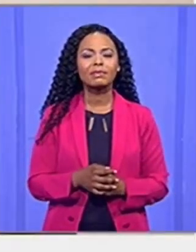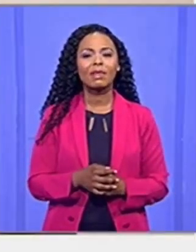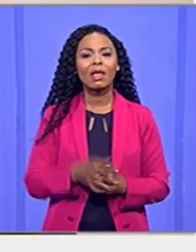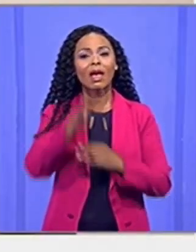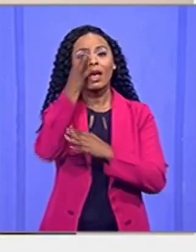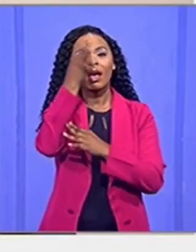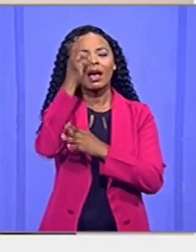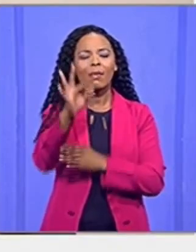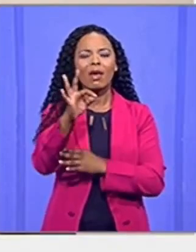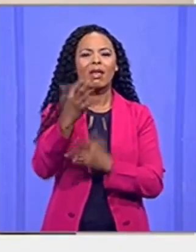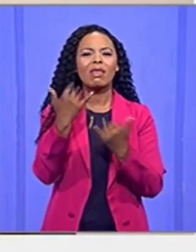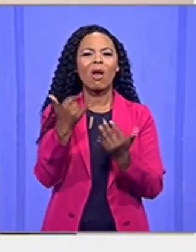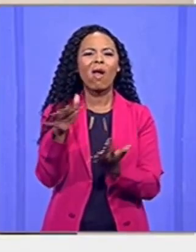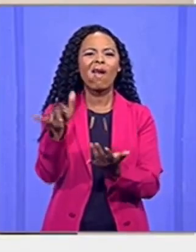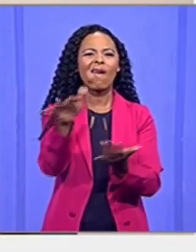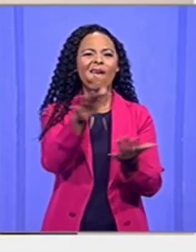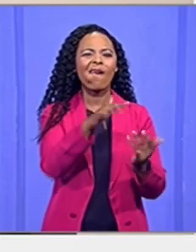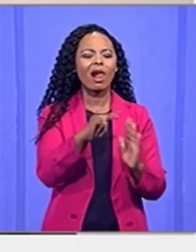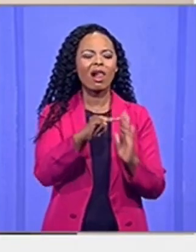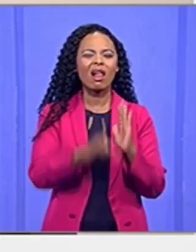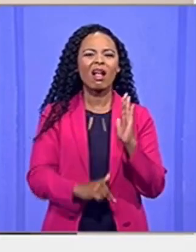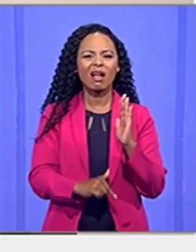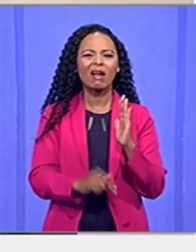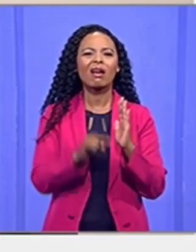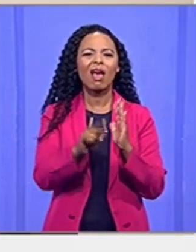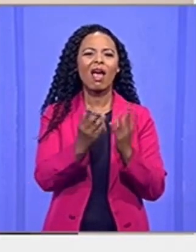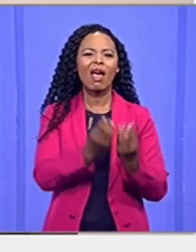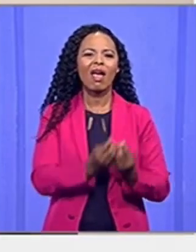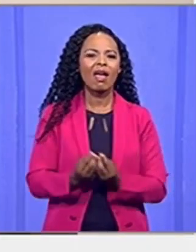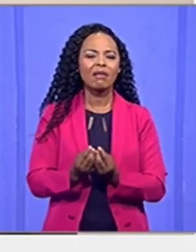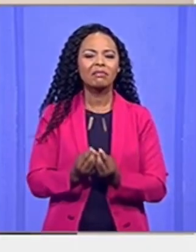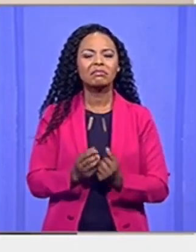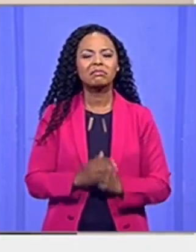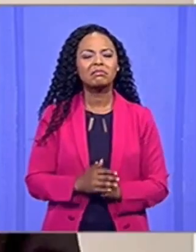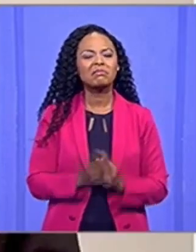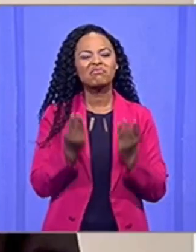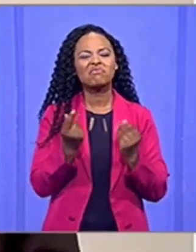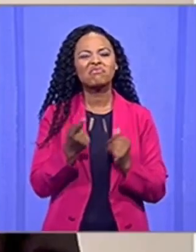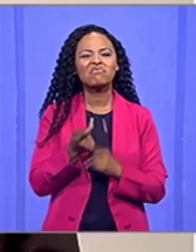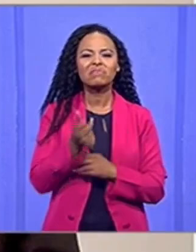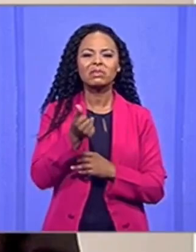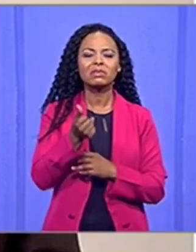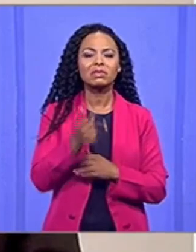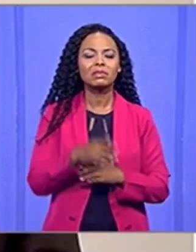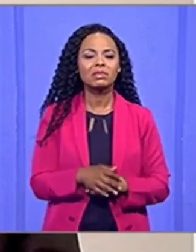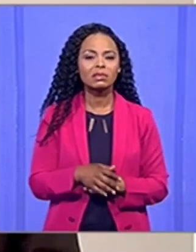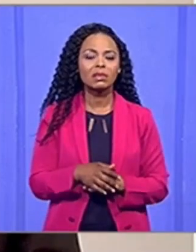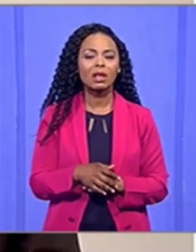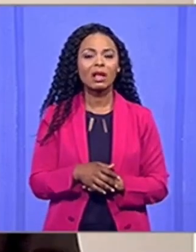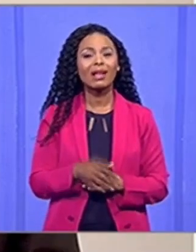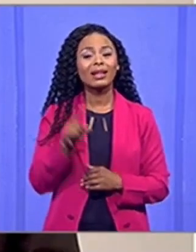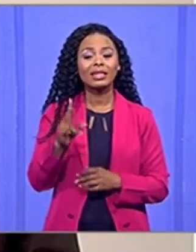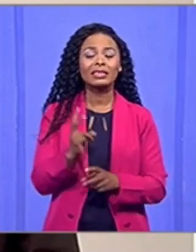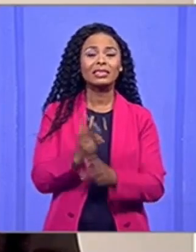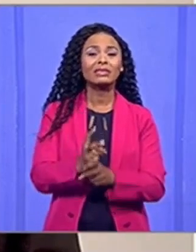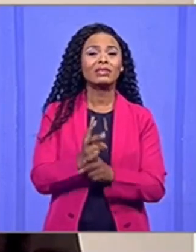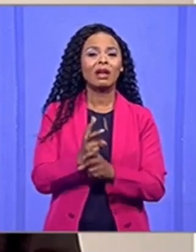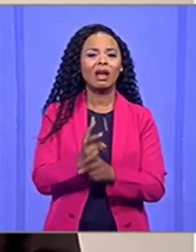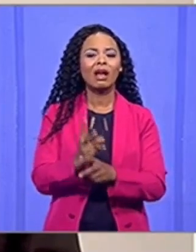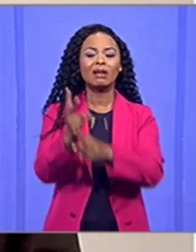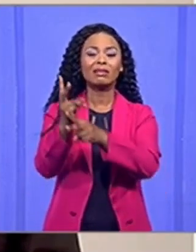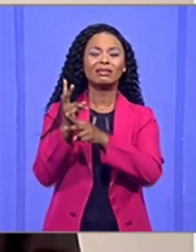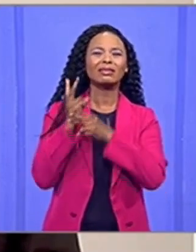much lower than expected tax revenue. At the same time, tighter financial conditions have made it difficult to borrow